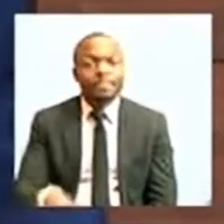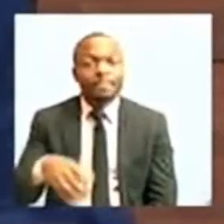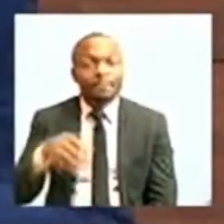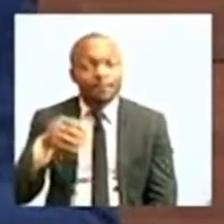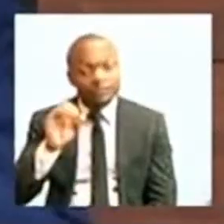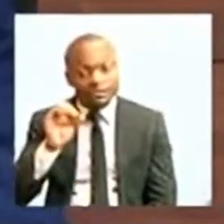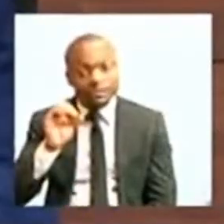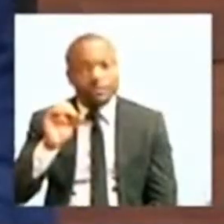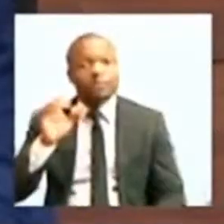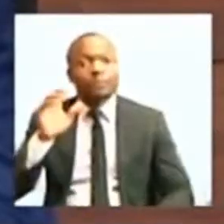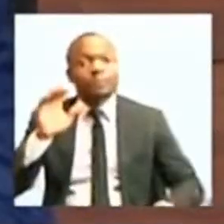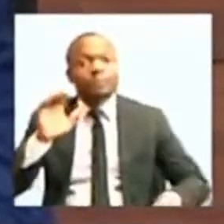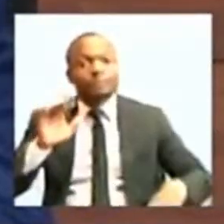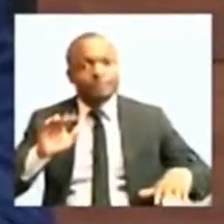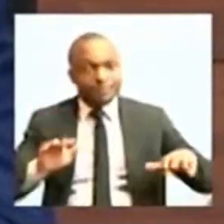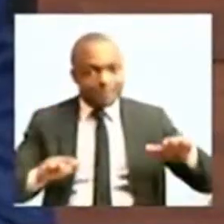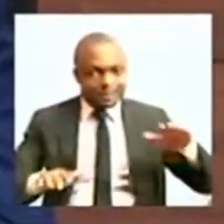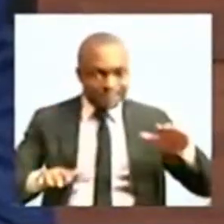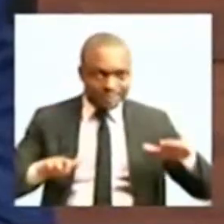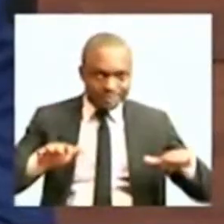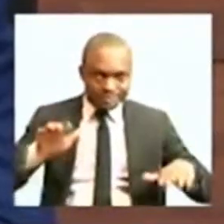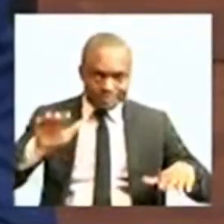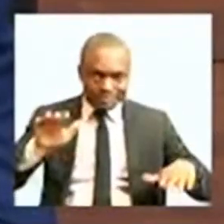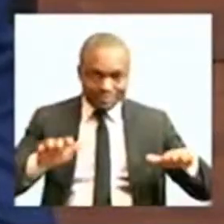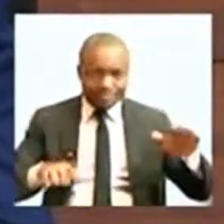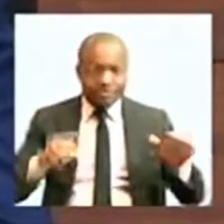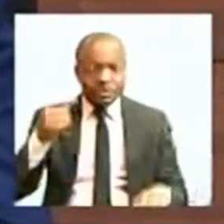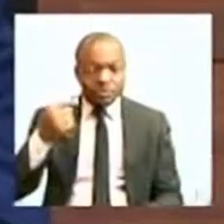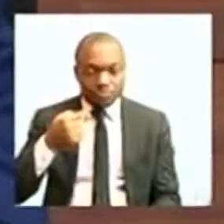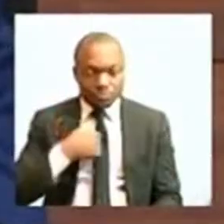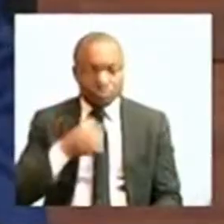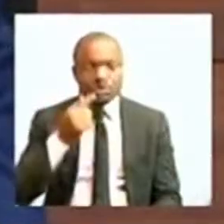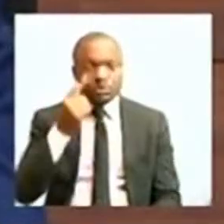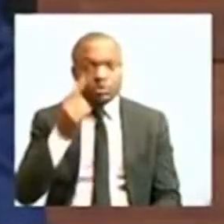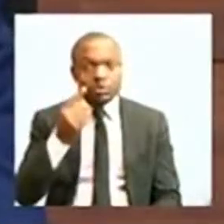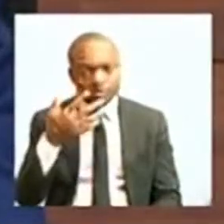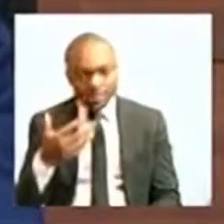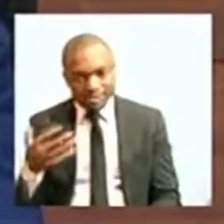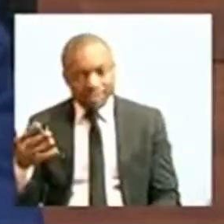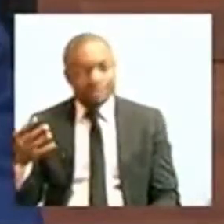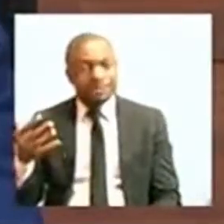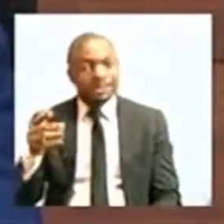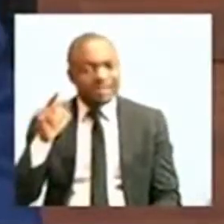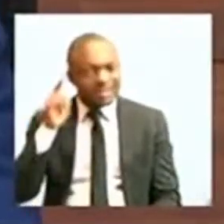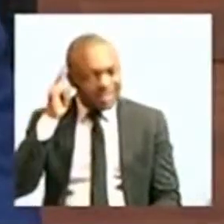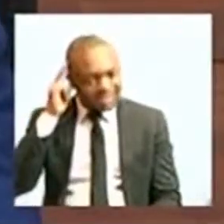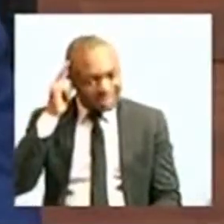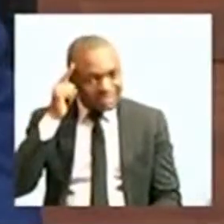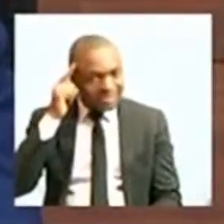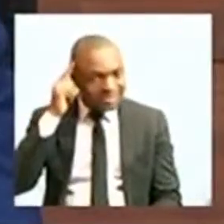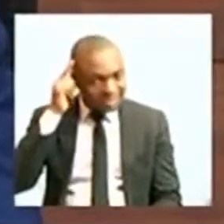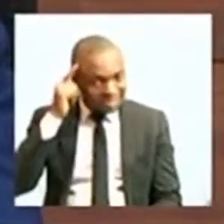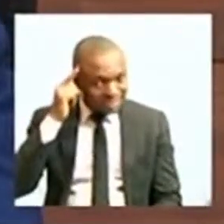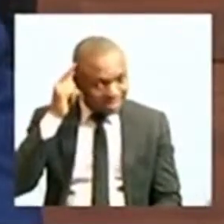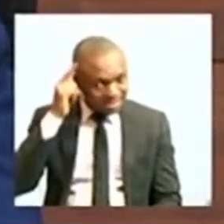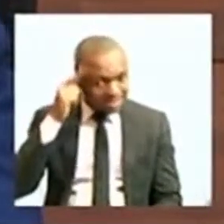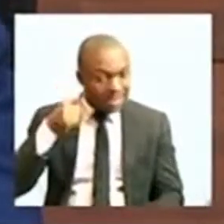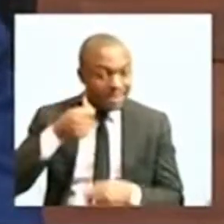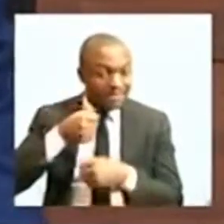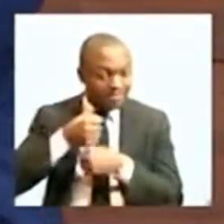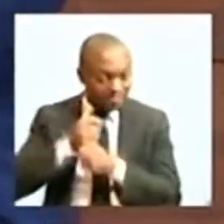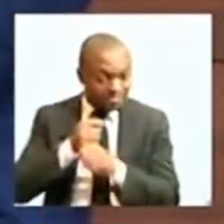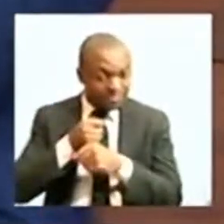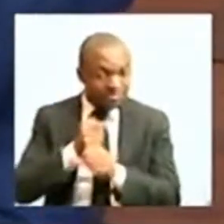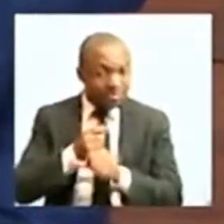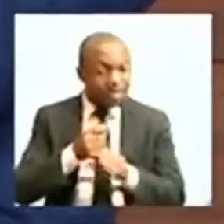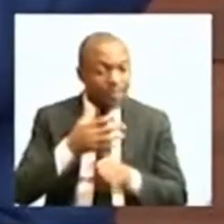zero-based balance. For me, it is one item I think that is making my constituents